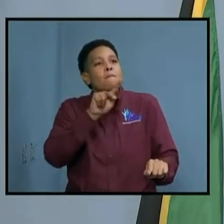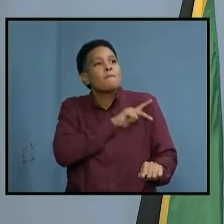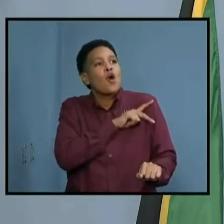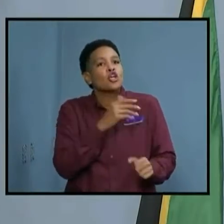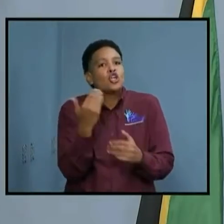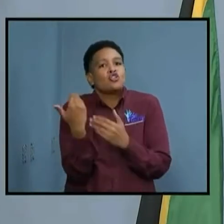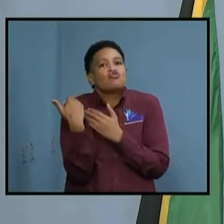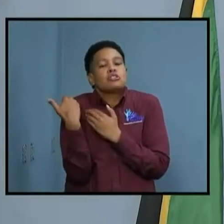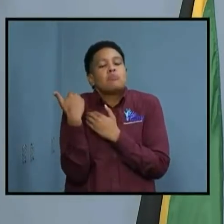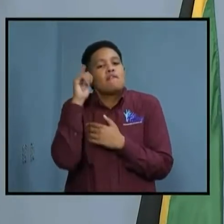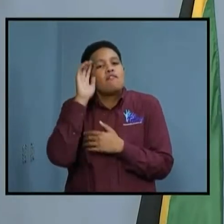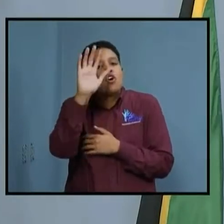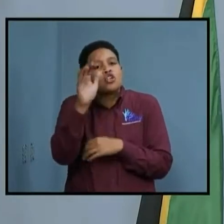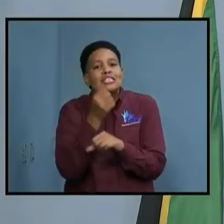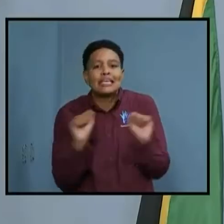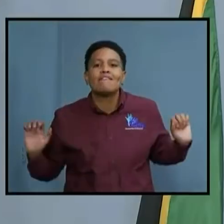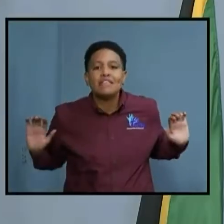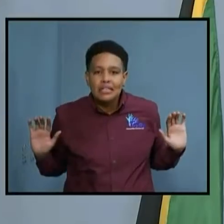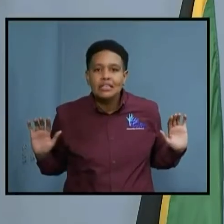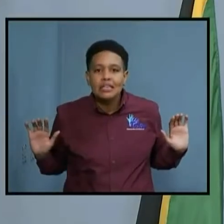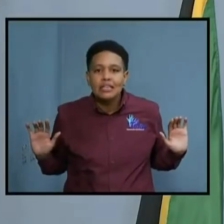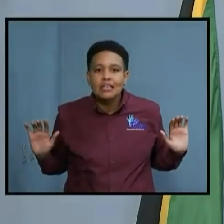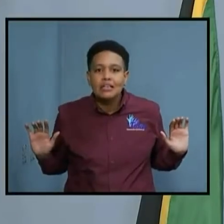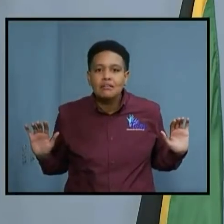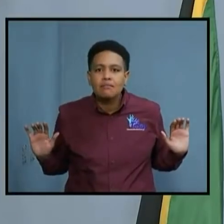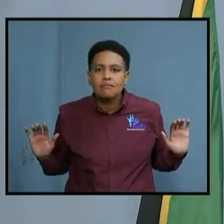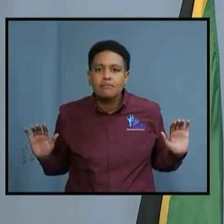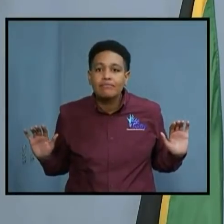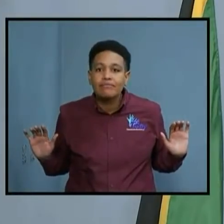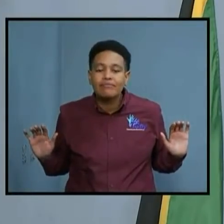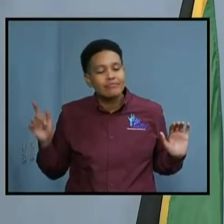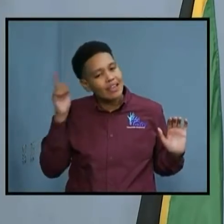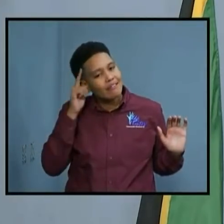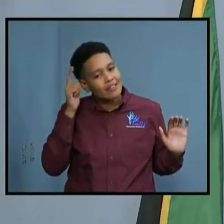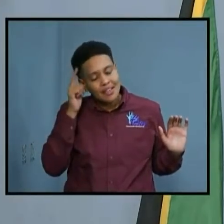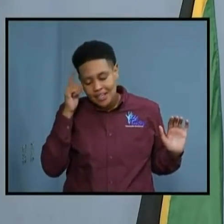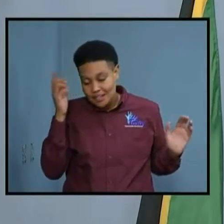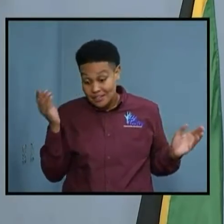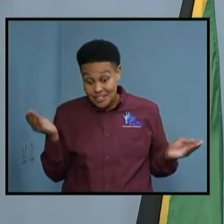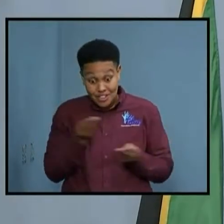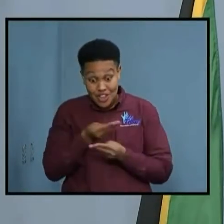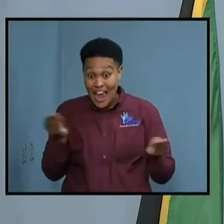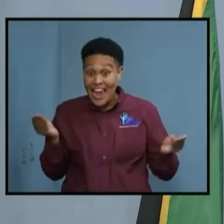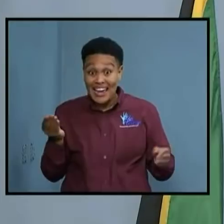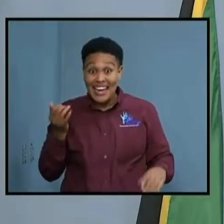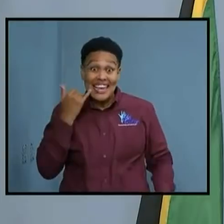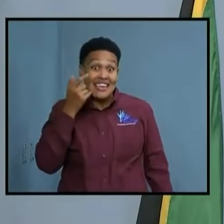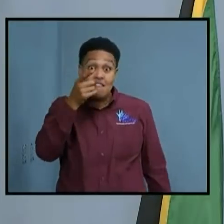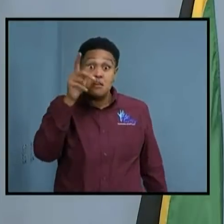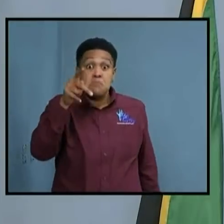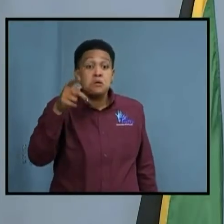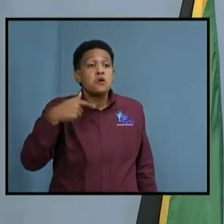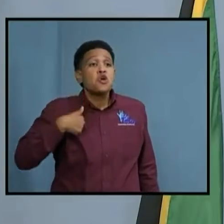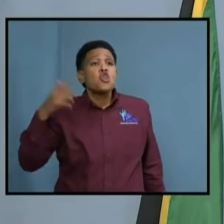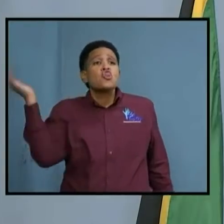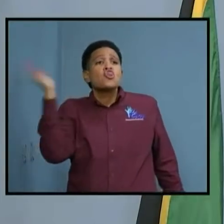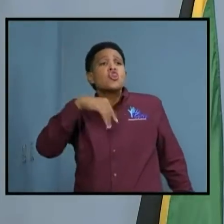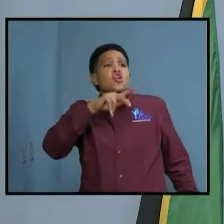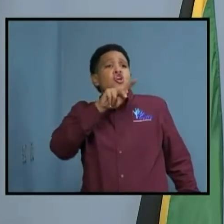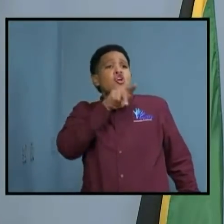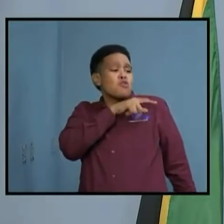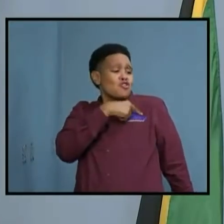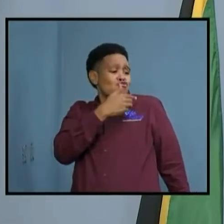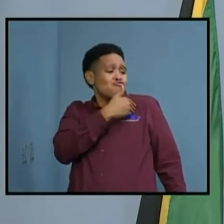responsibility for their safety. It is a trade-off. If people don't take personal